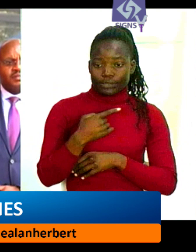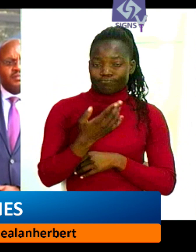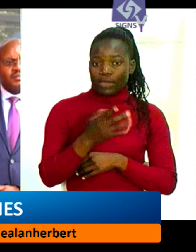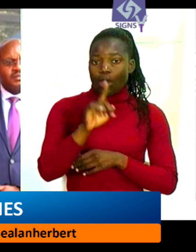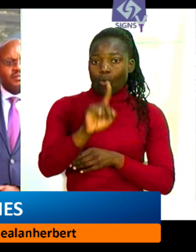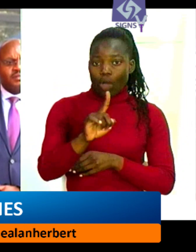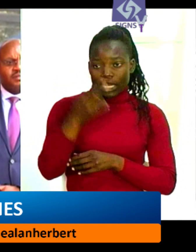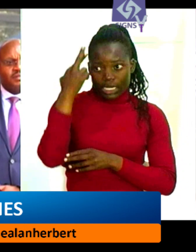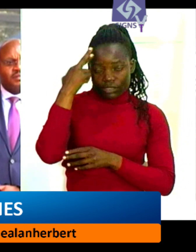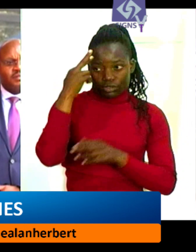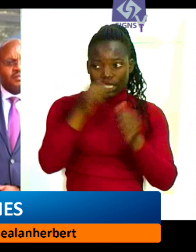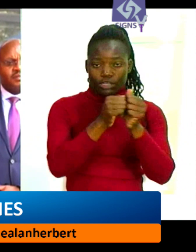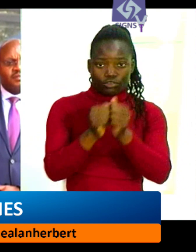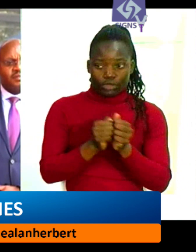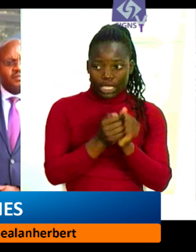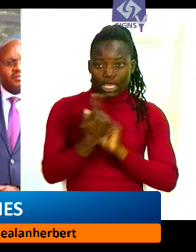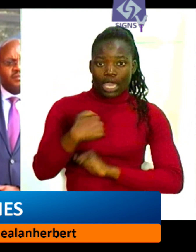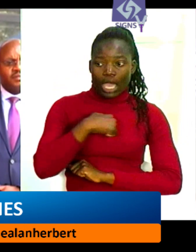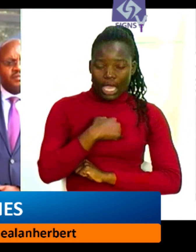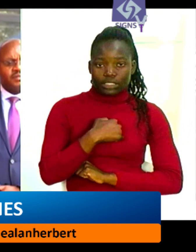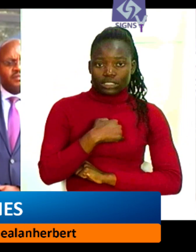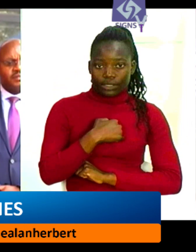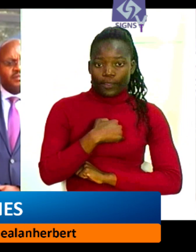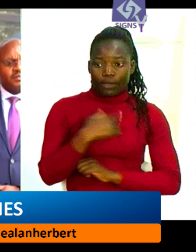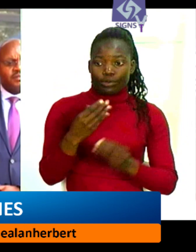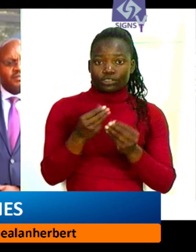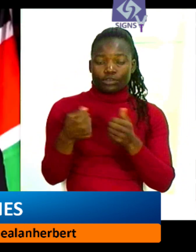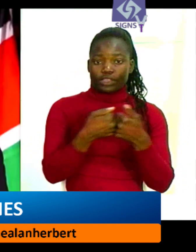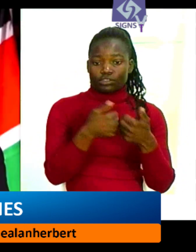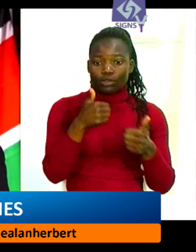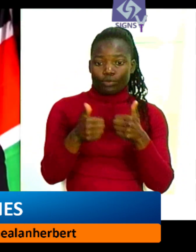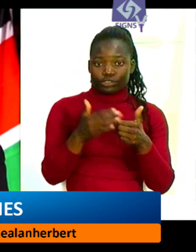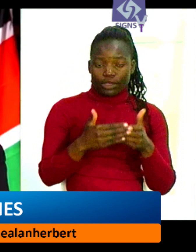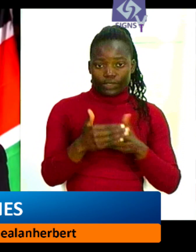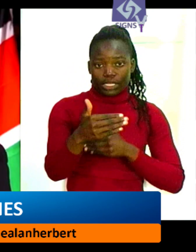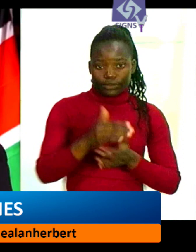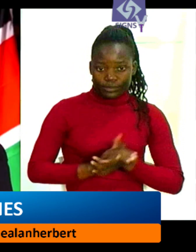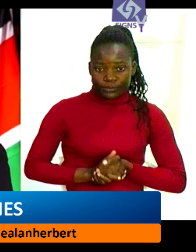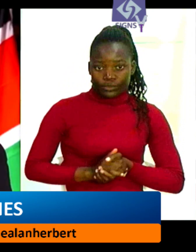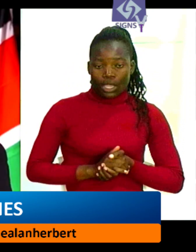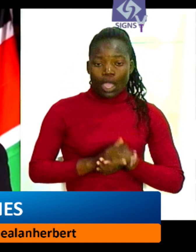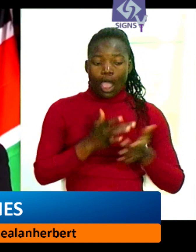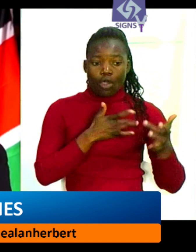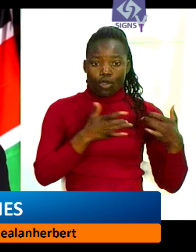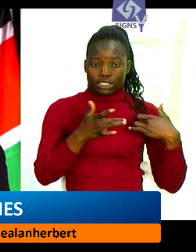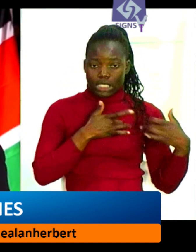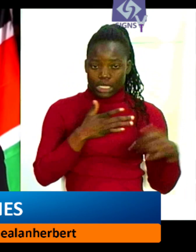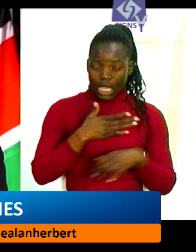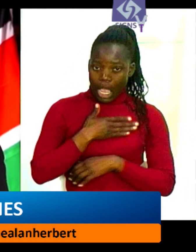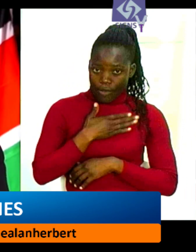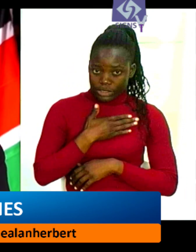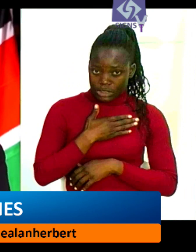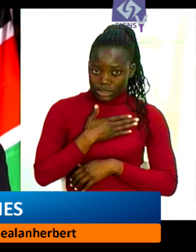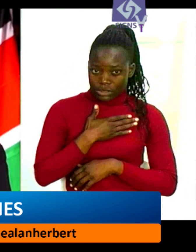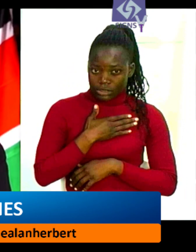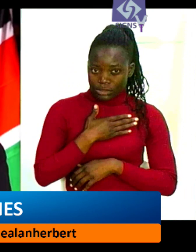are driven by a common purpose, and together we will navigate the challenges that lie ahead. Our